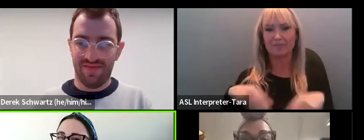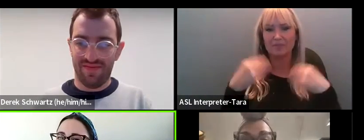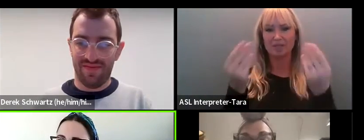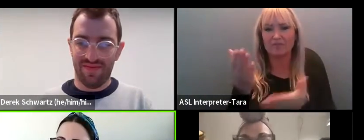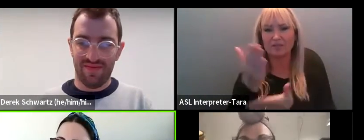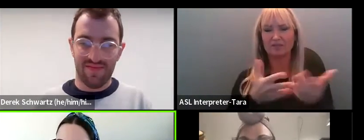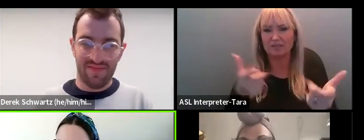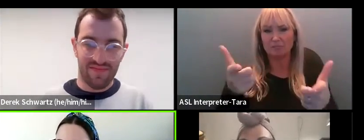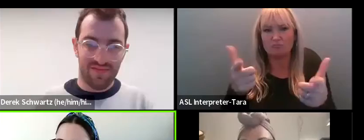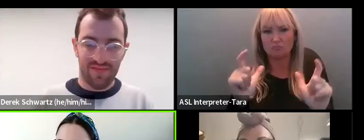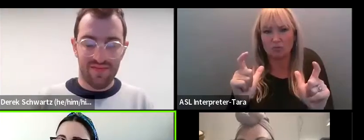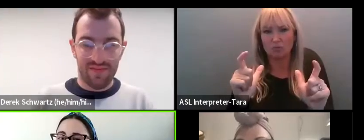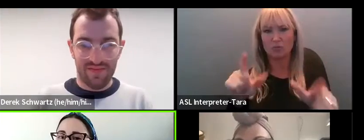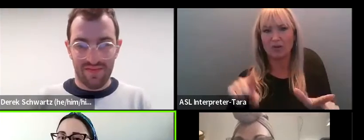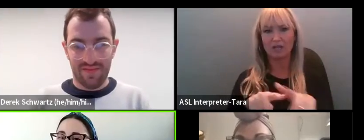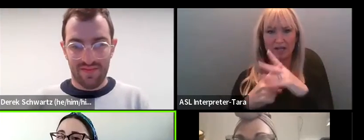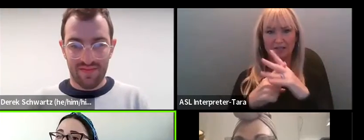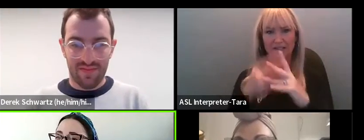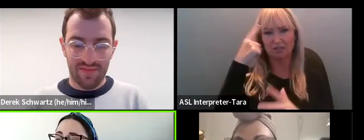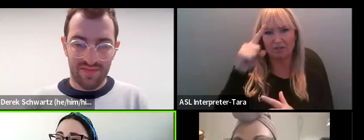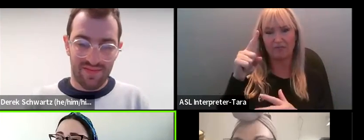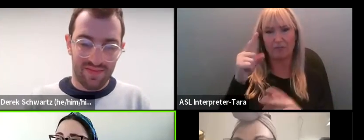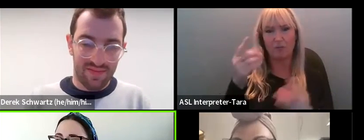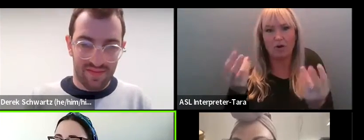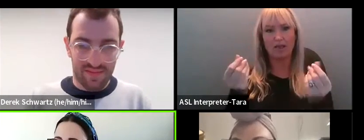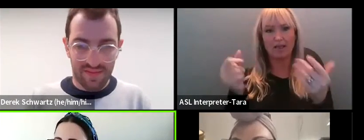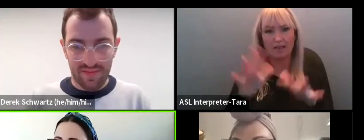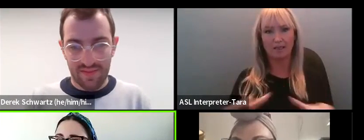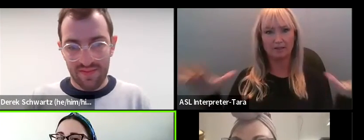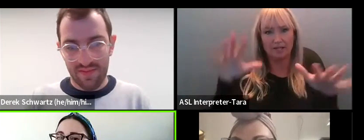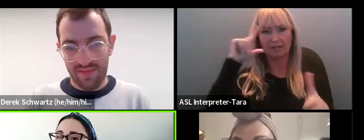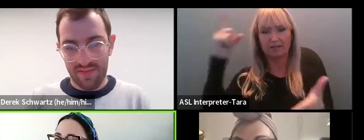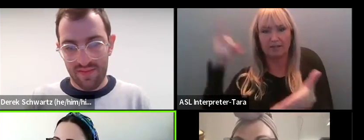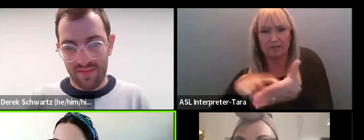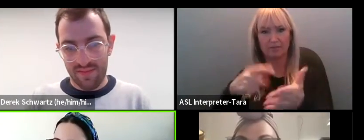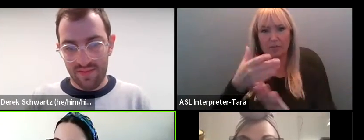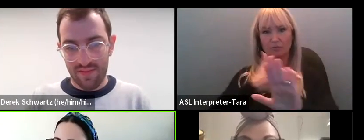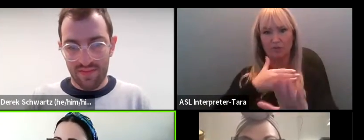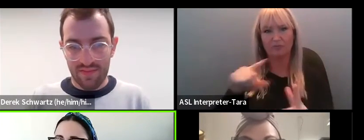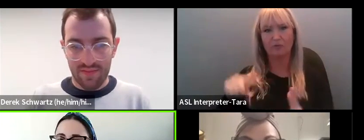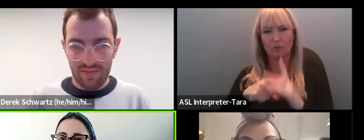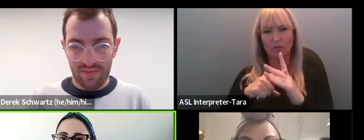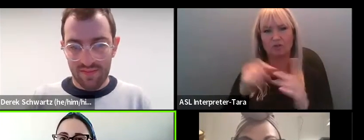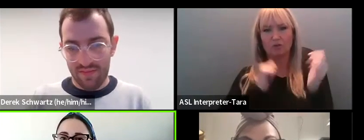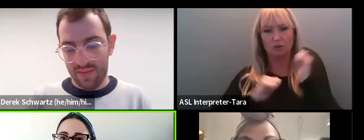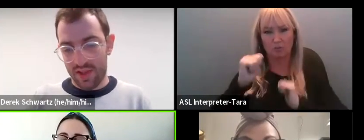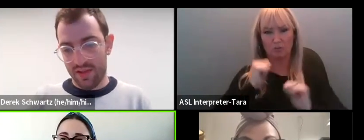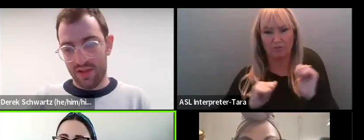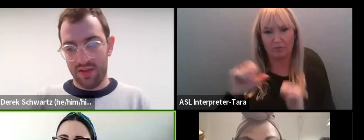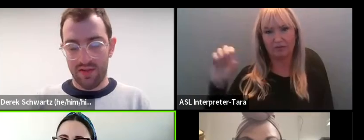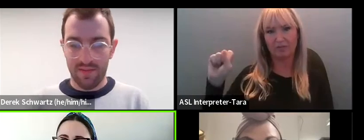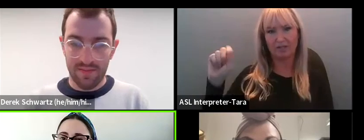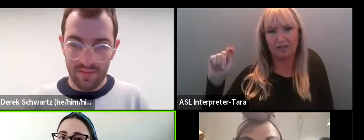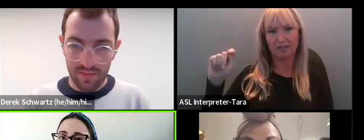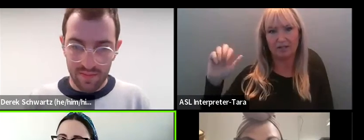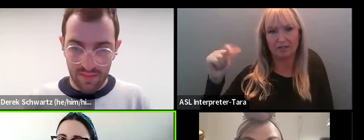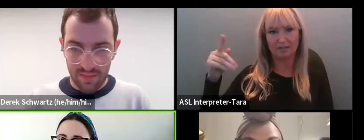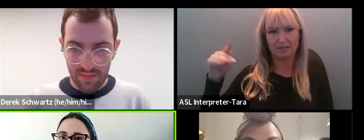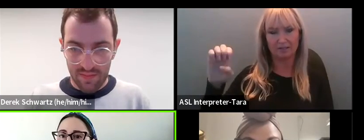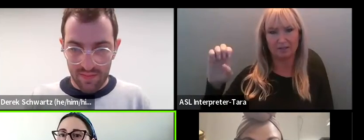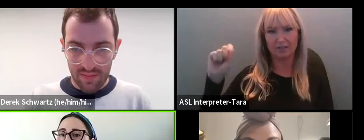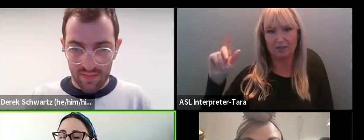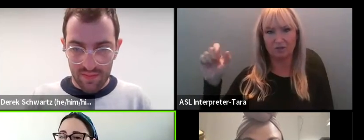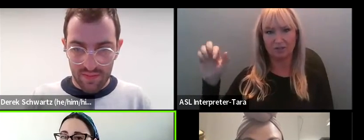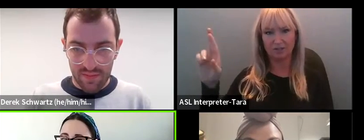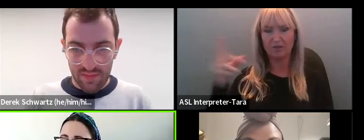for our land acknowledgement before we head into our performance by Sageseeker. So as I mentioned